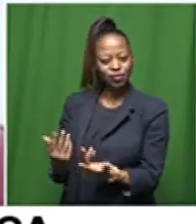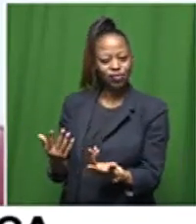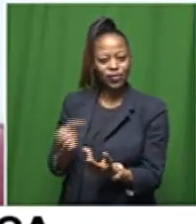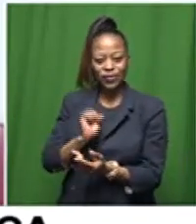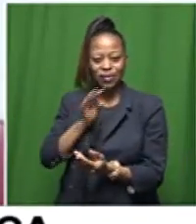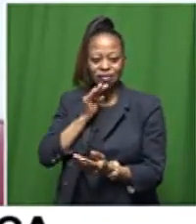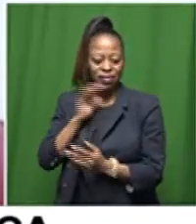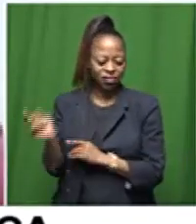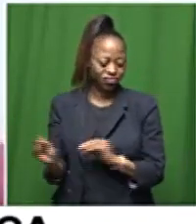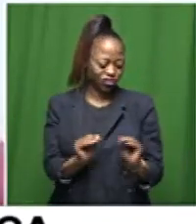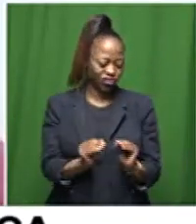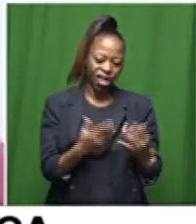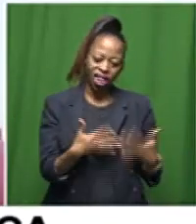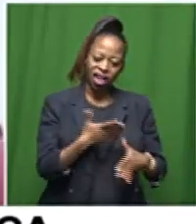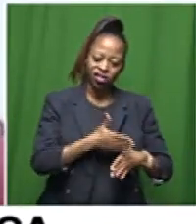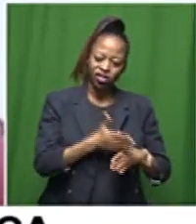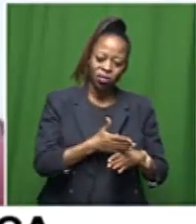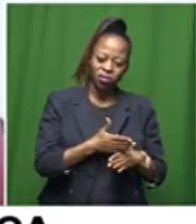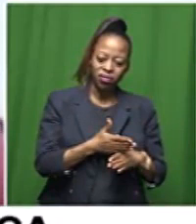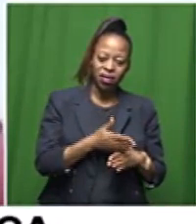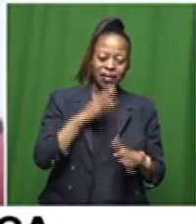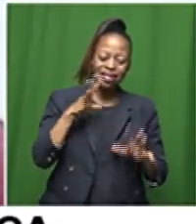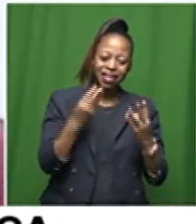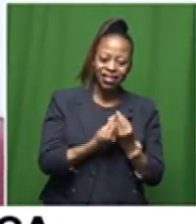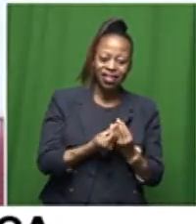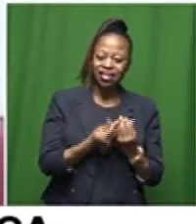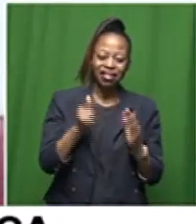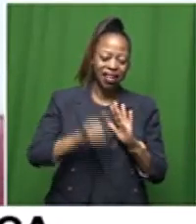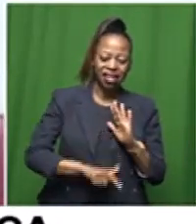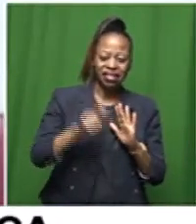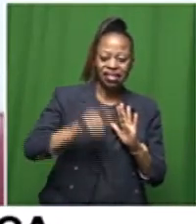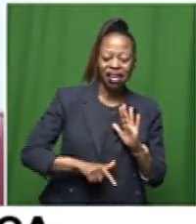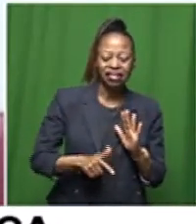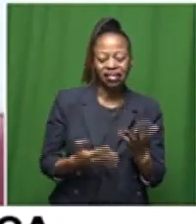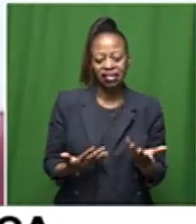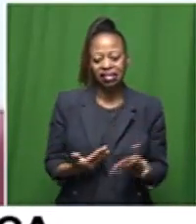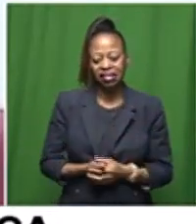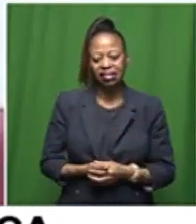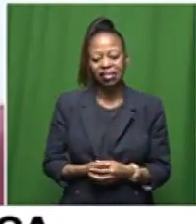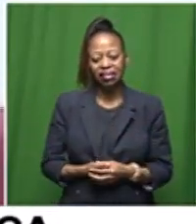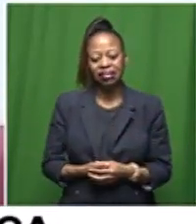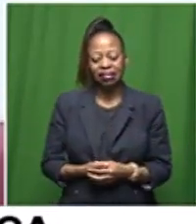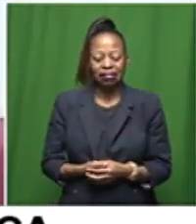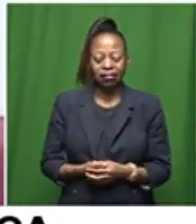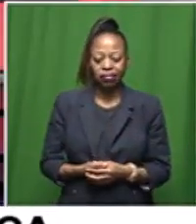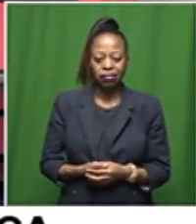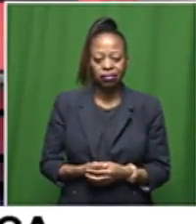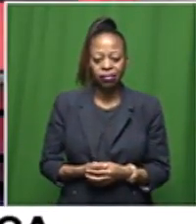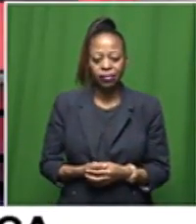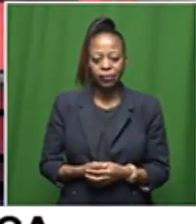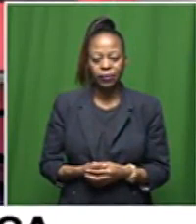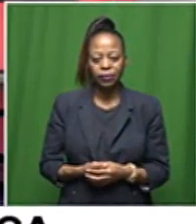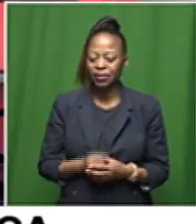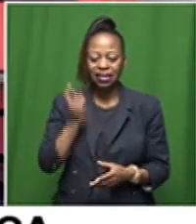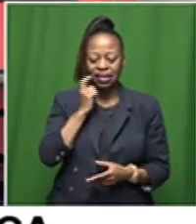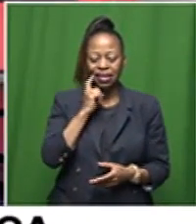So I'm on a light duty job, which means everything is down. It's less light duty, you understand? No, I So understand. it's not that easy. It's not